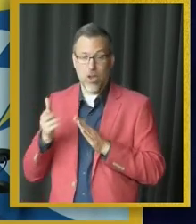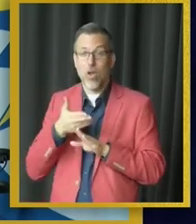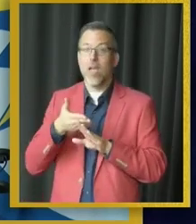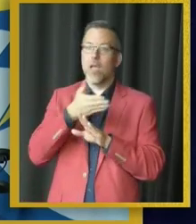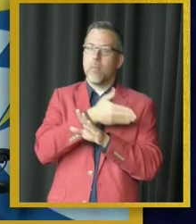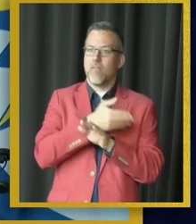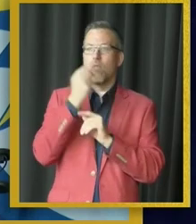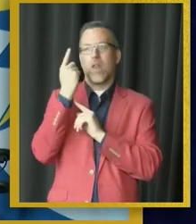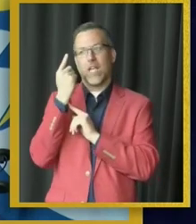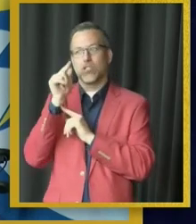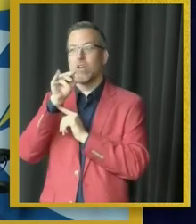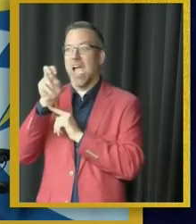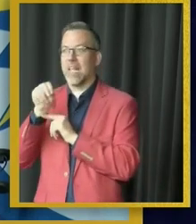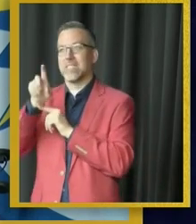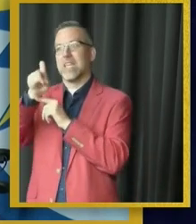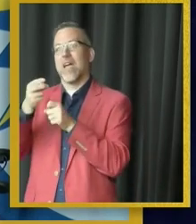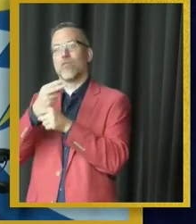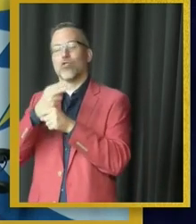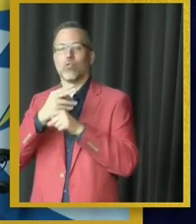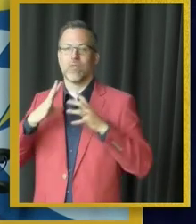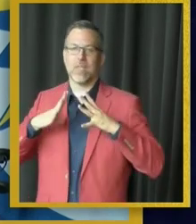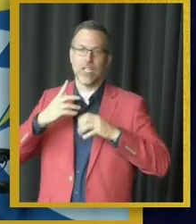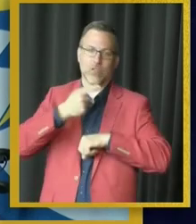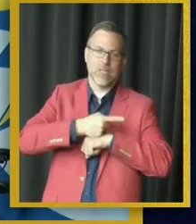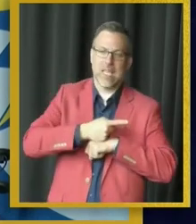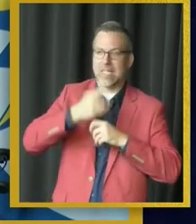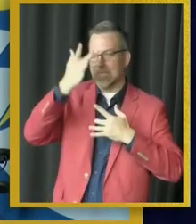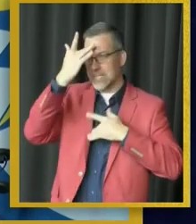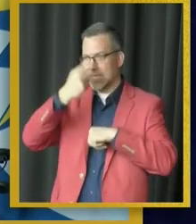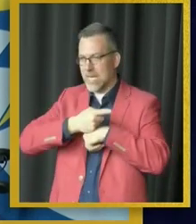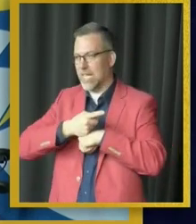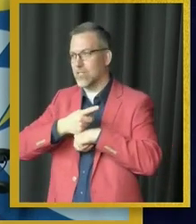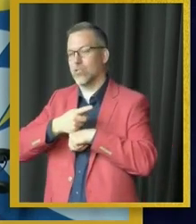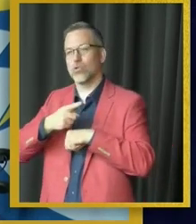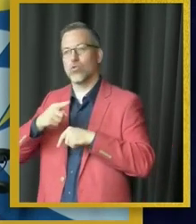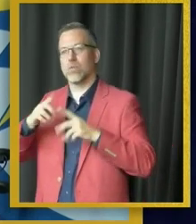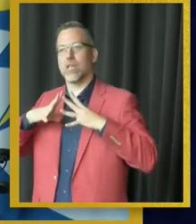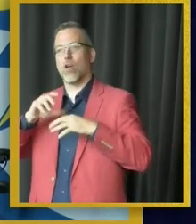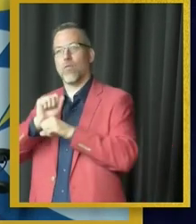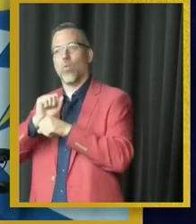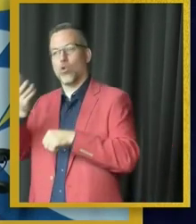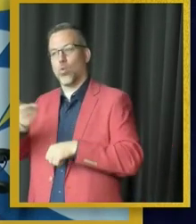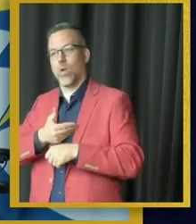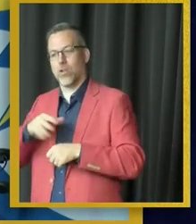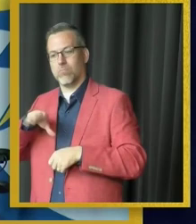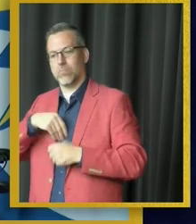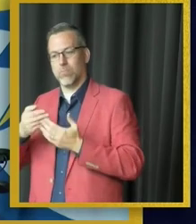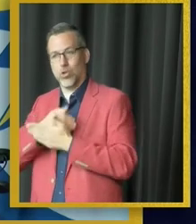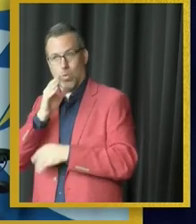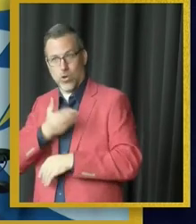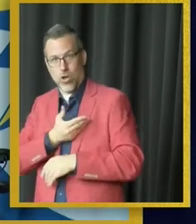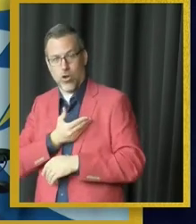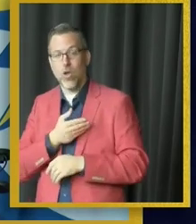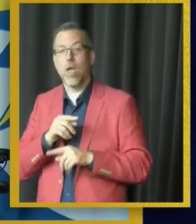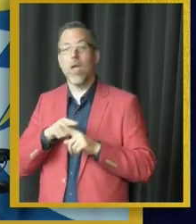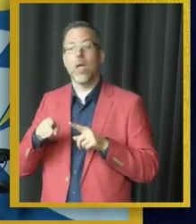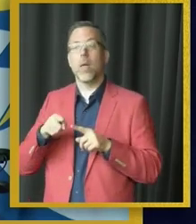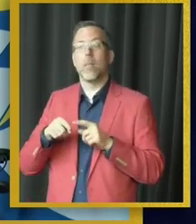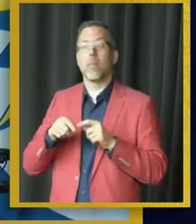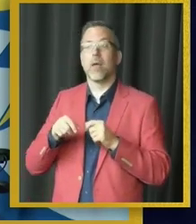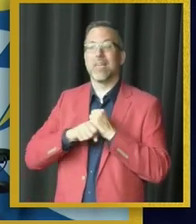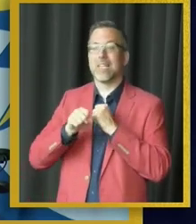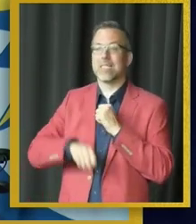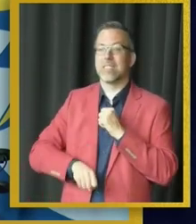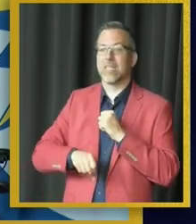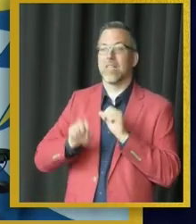year, Allison would have had to use vacation and sick days to take off work to welcome her new daughter. But extending paid